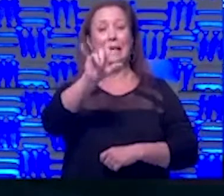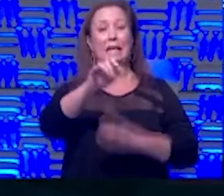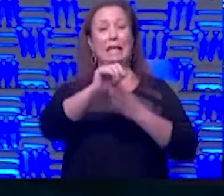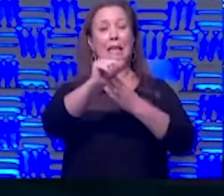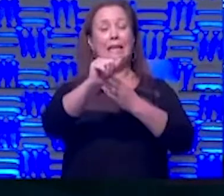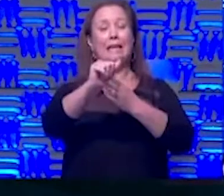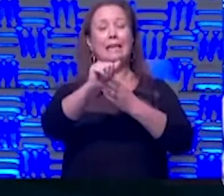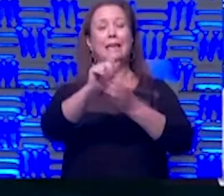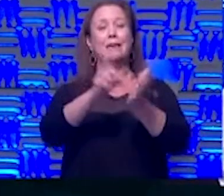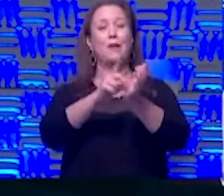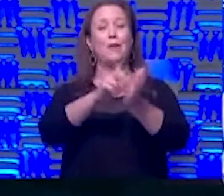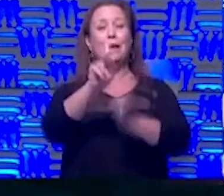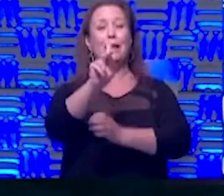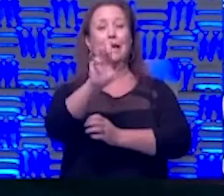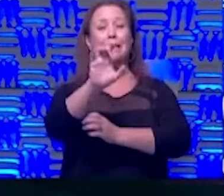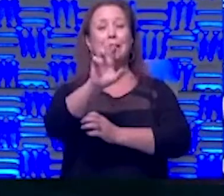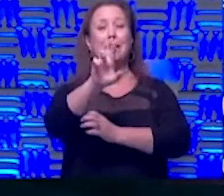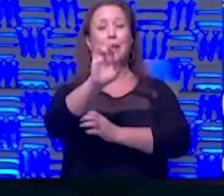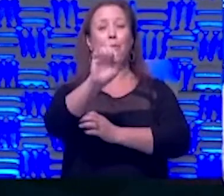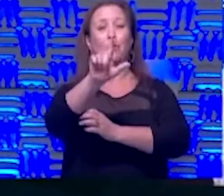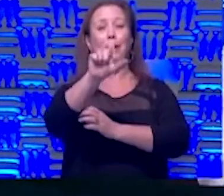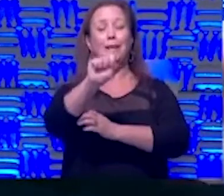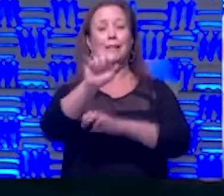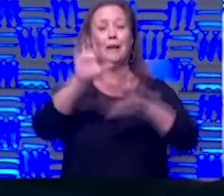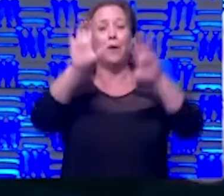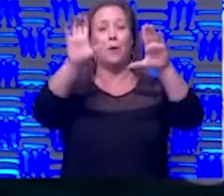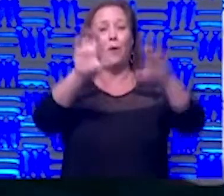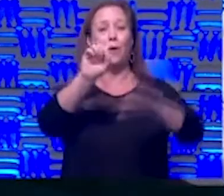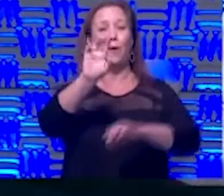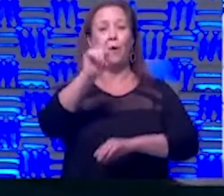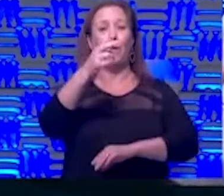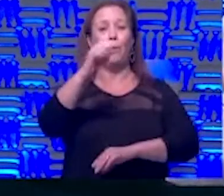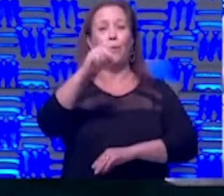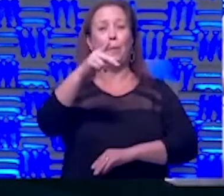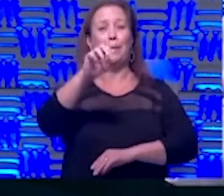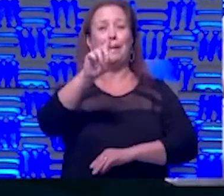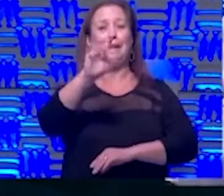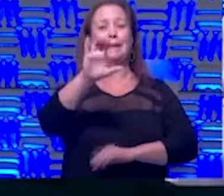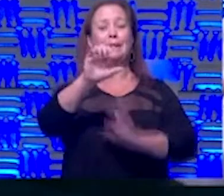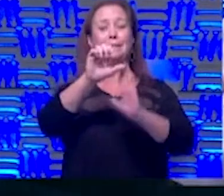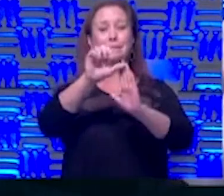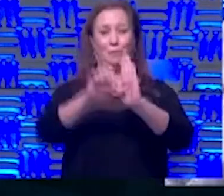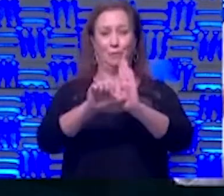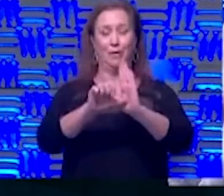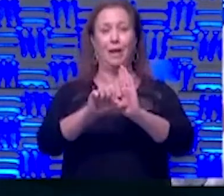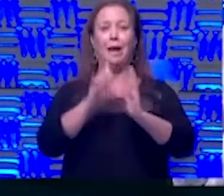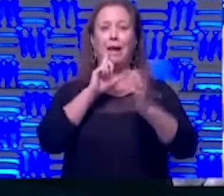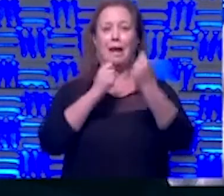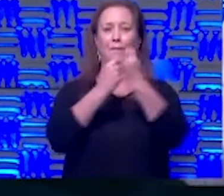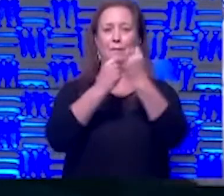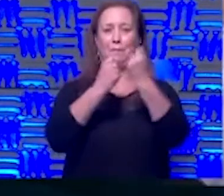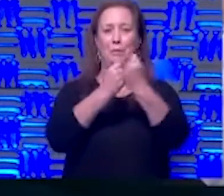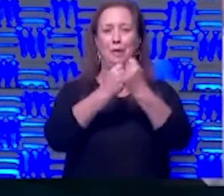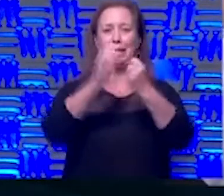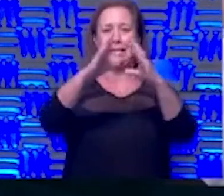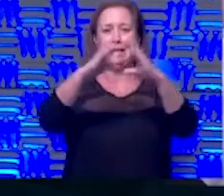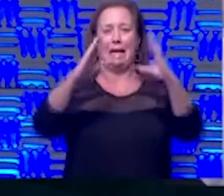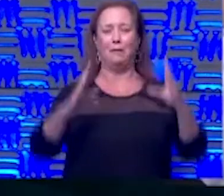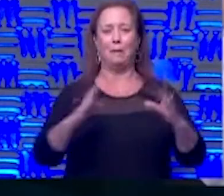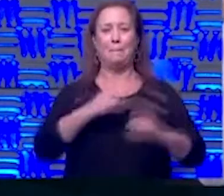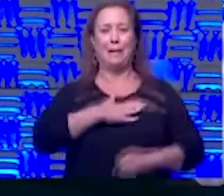City Royals and one of our outstanding orthopedic surgeons. And in full disclosure, I have supported his household, a